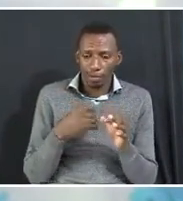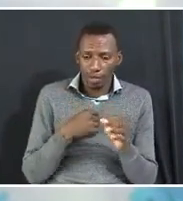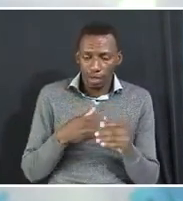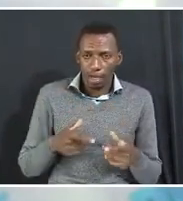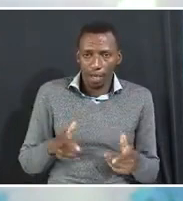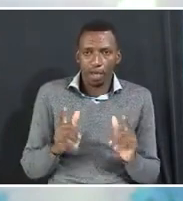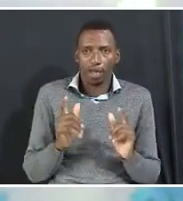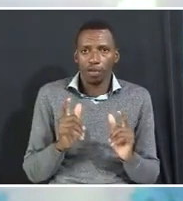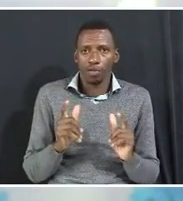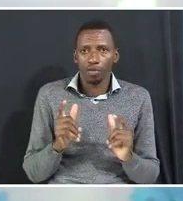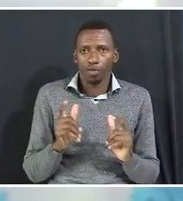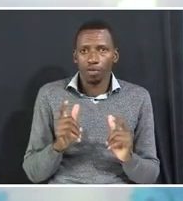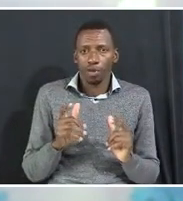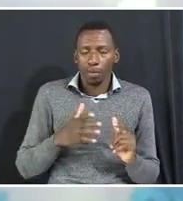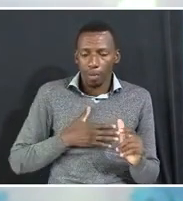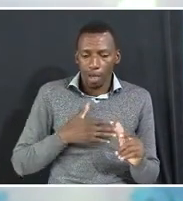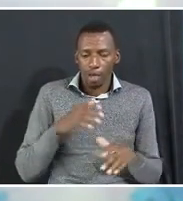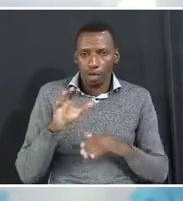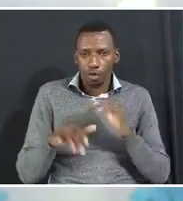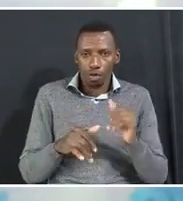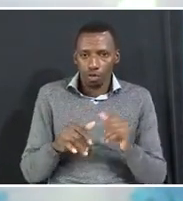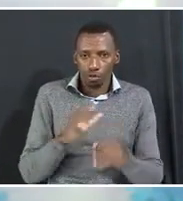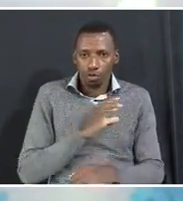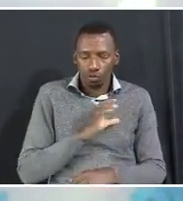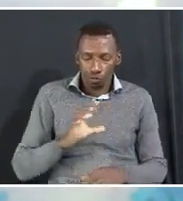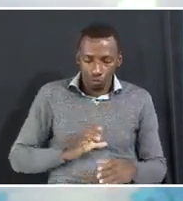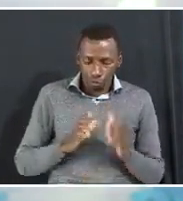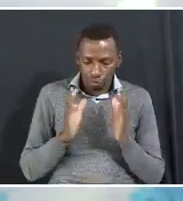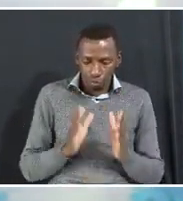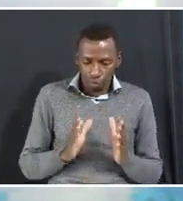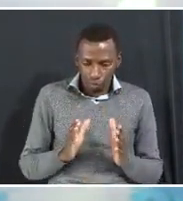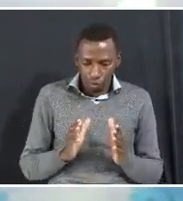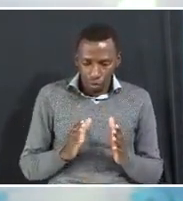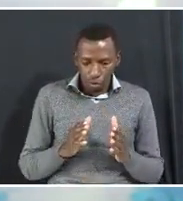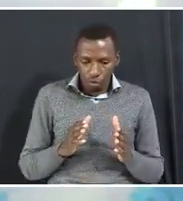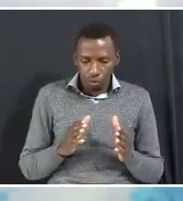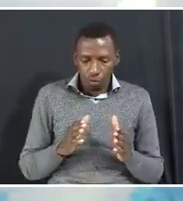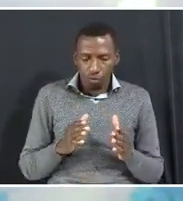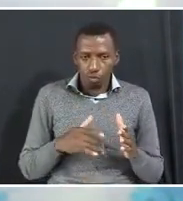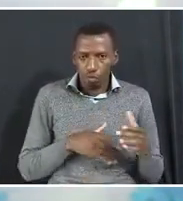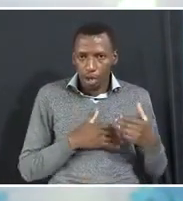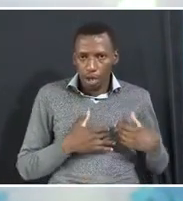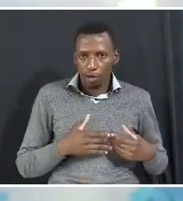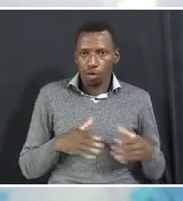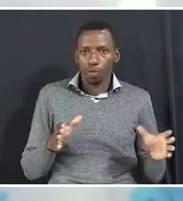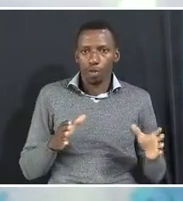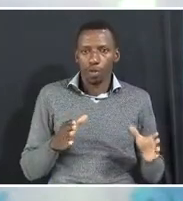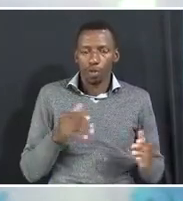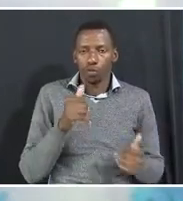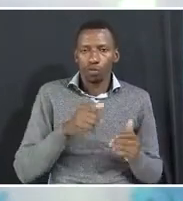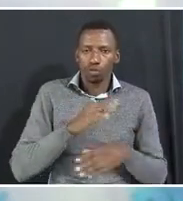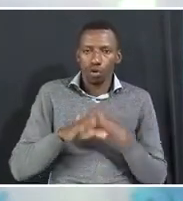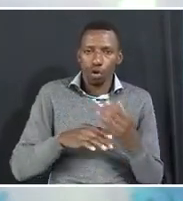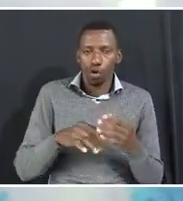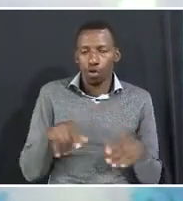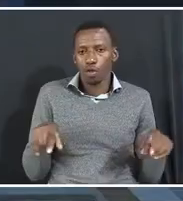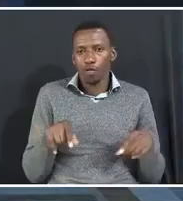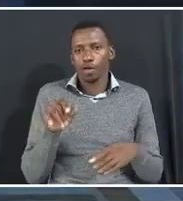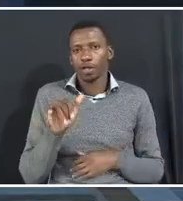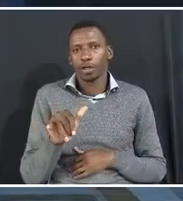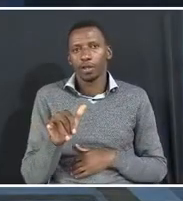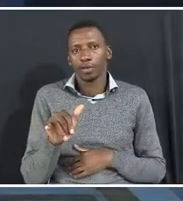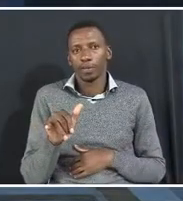into Christianity to be vulnerable, which we fear, by the way. We fear, all of us fear that. We